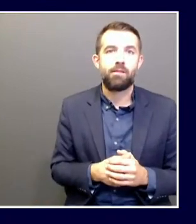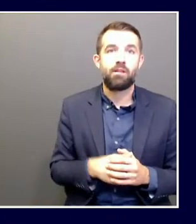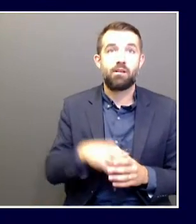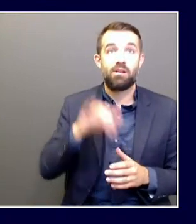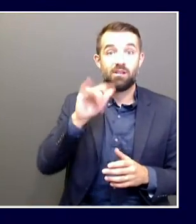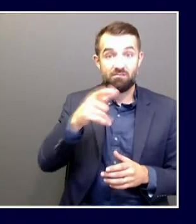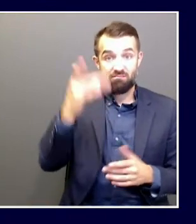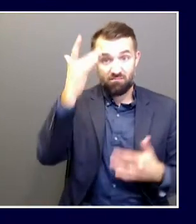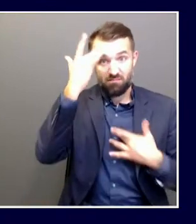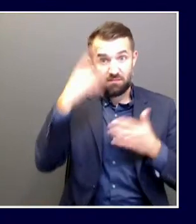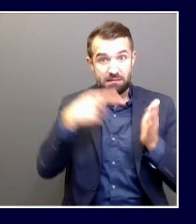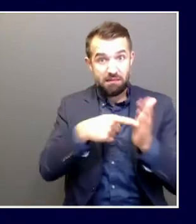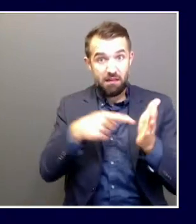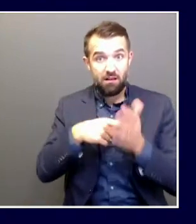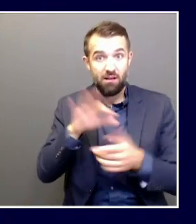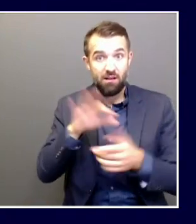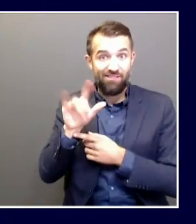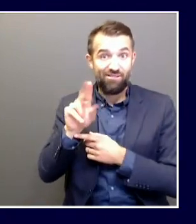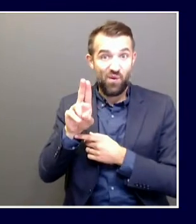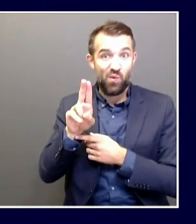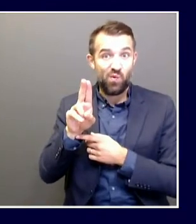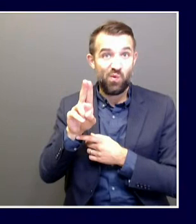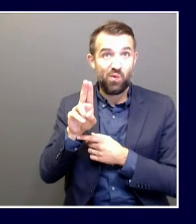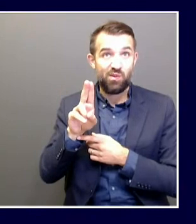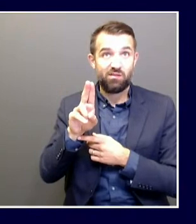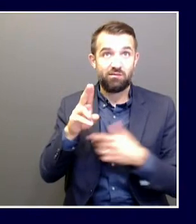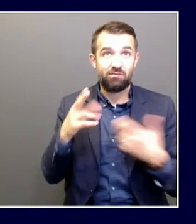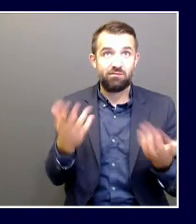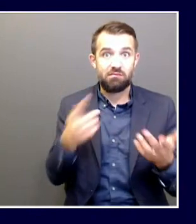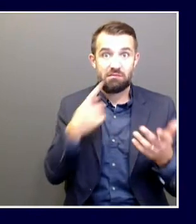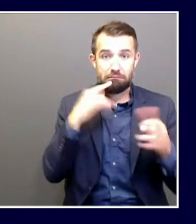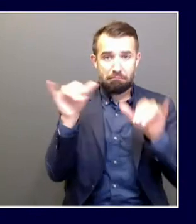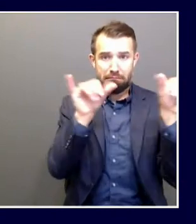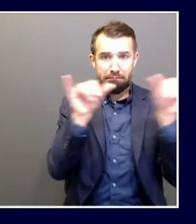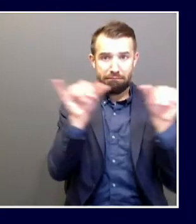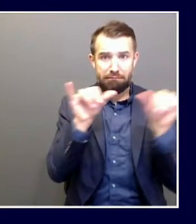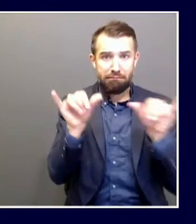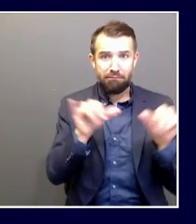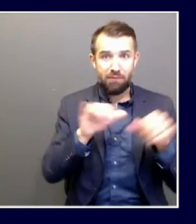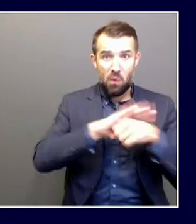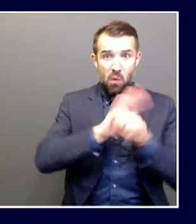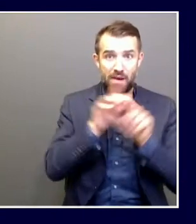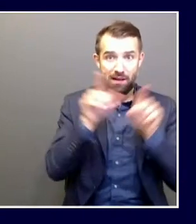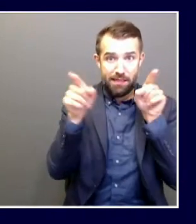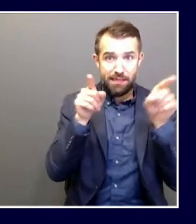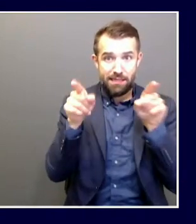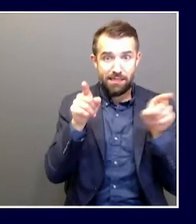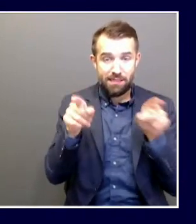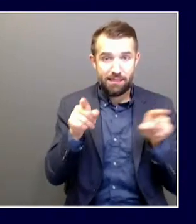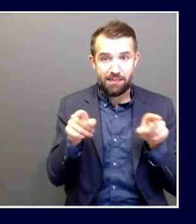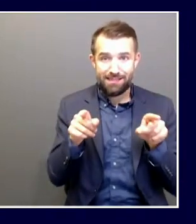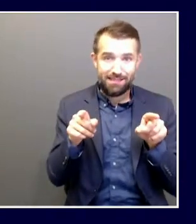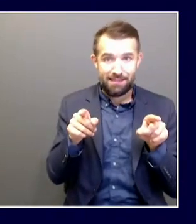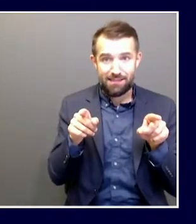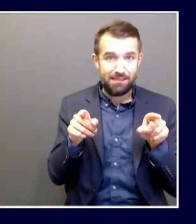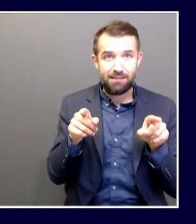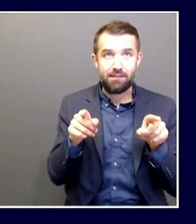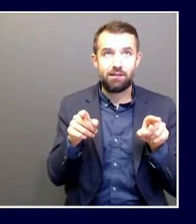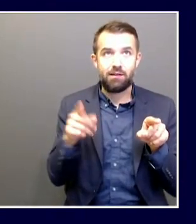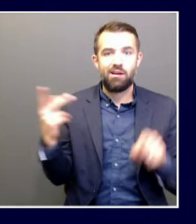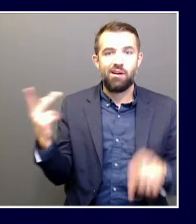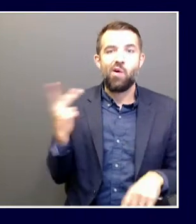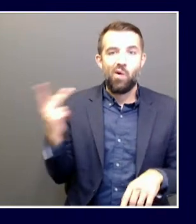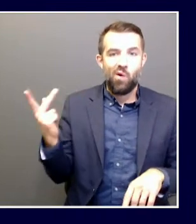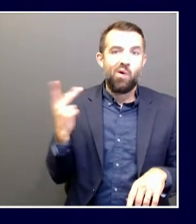flu, those are in some respects indistinguishable from the symptoms of COVID. So Commissioner Lambrew and I have spent a lot of time